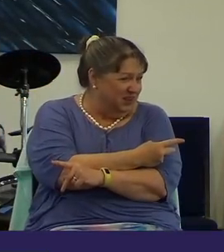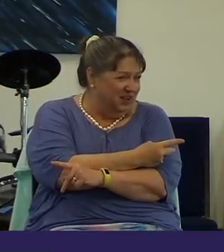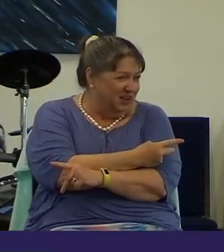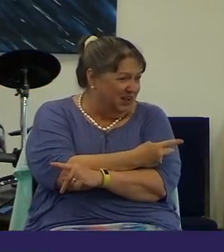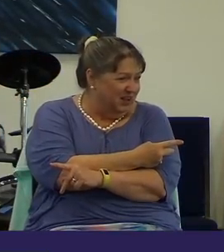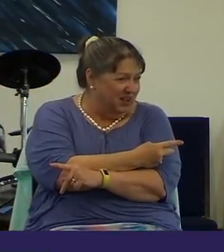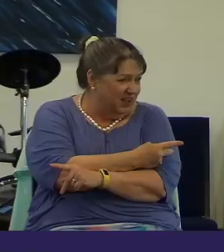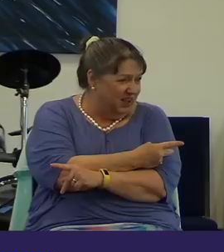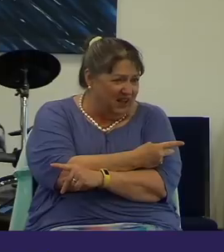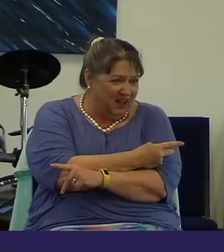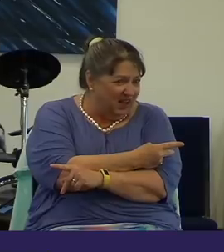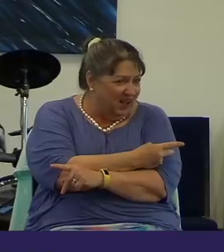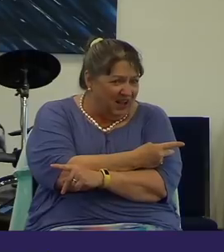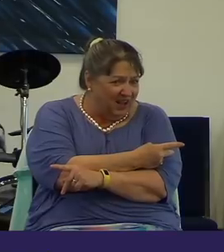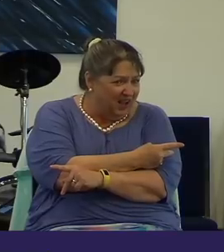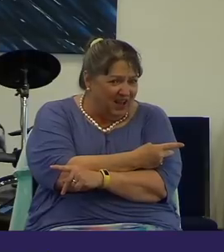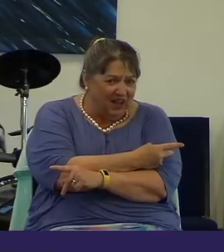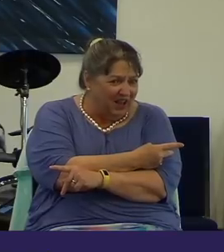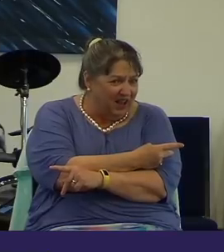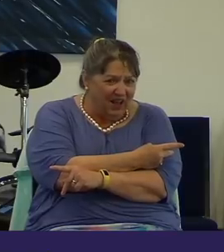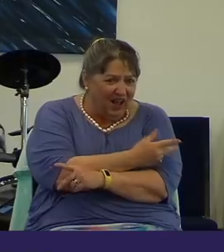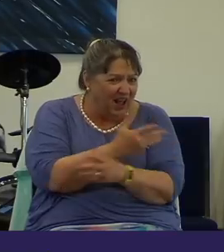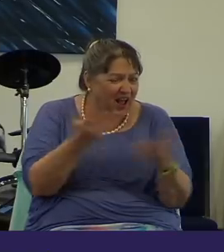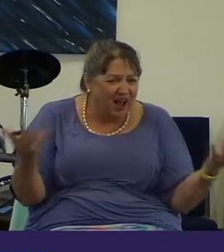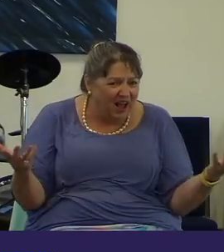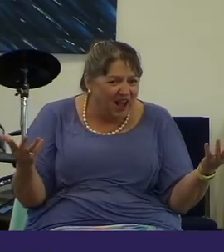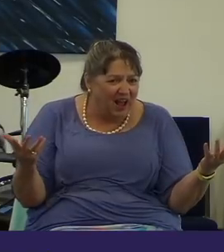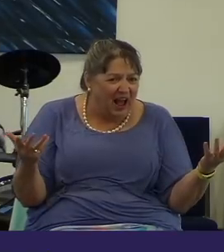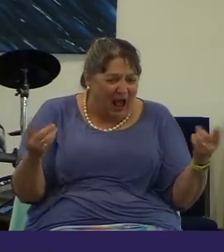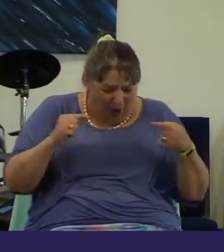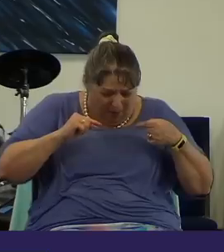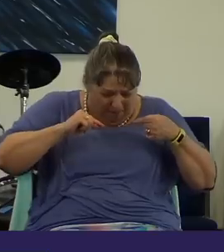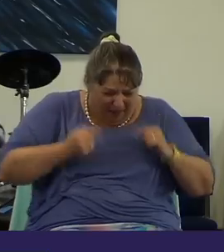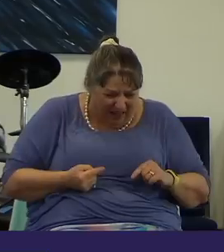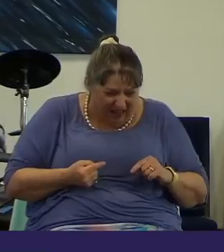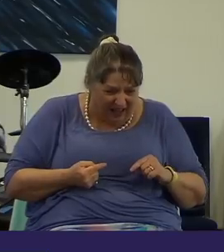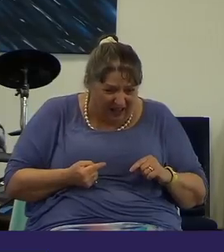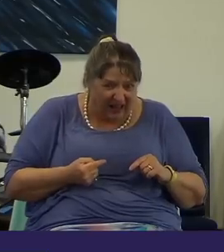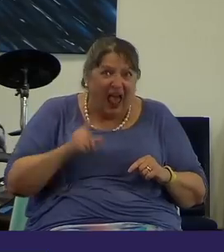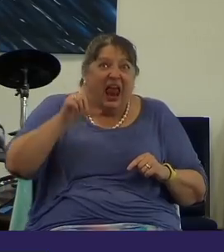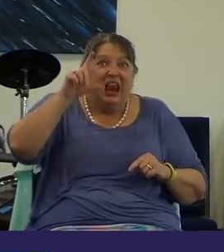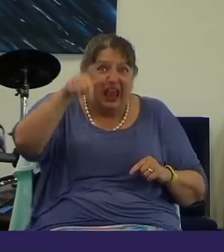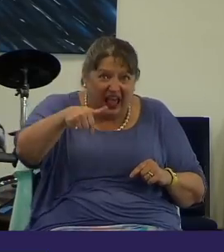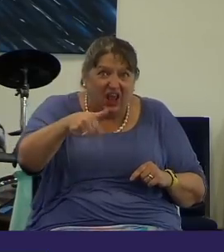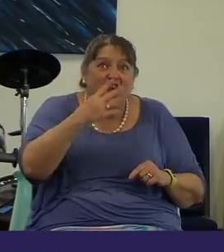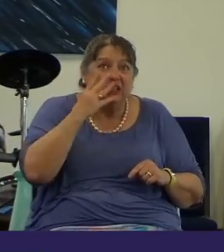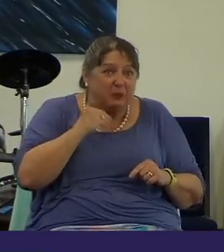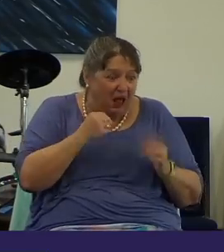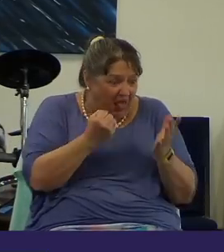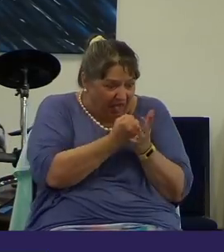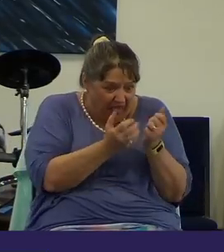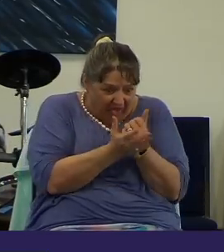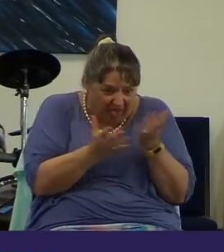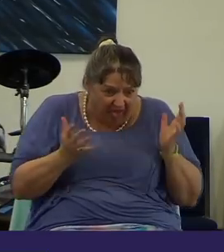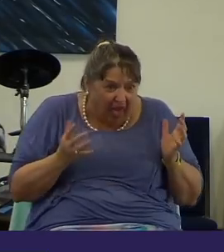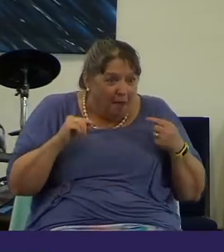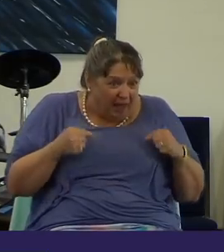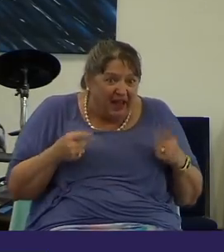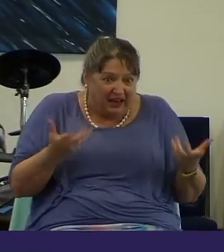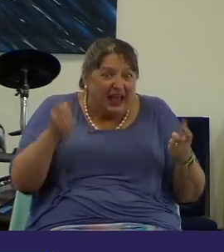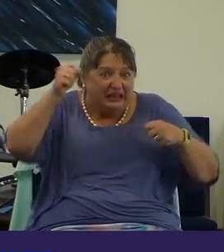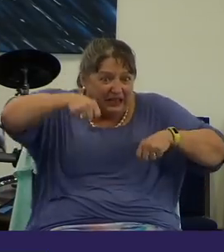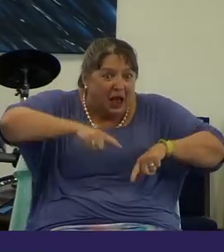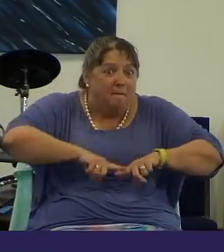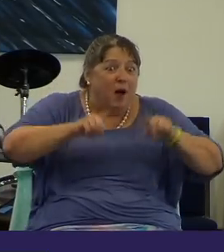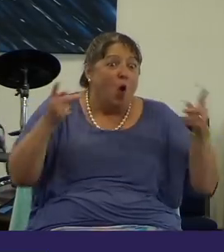Gethsemane, it had to be. Not so much the pain that he's going to bear at the cross and the heaviness of your sin and my sin.